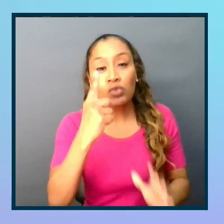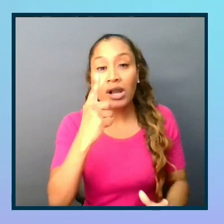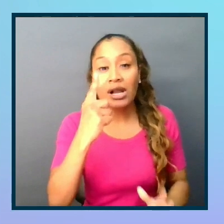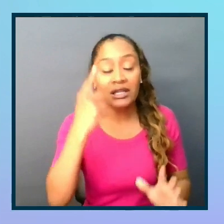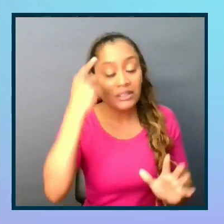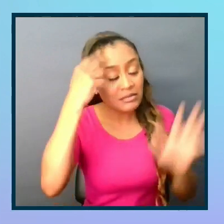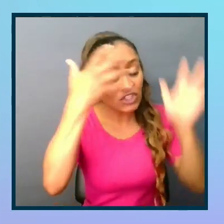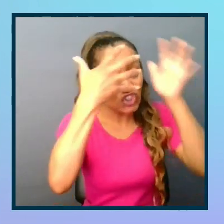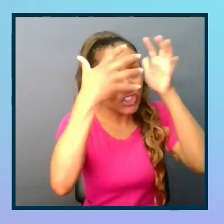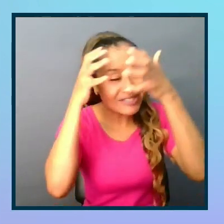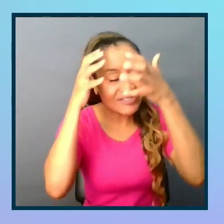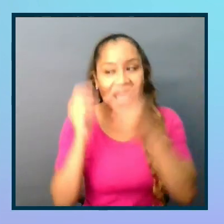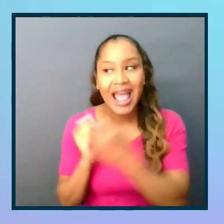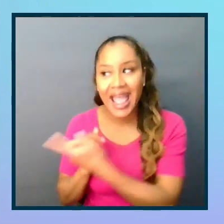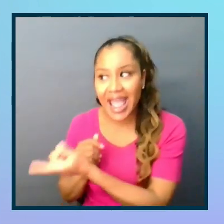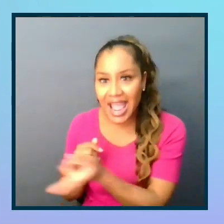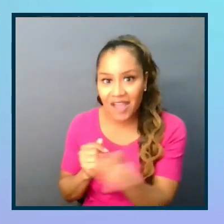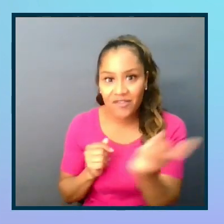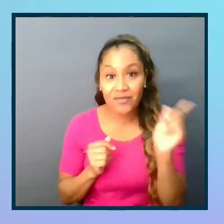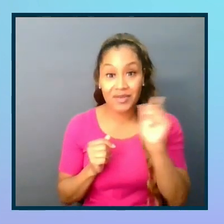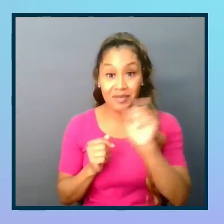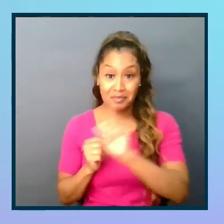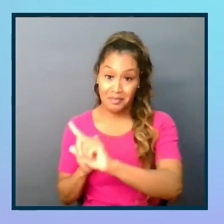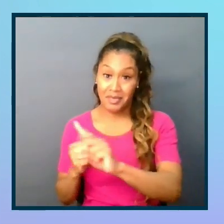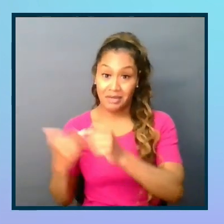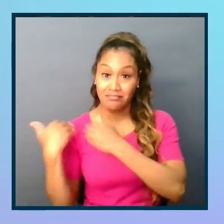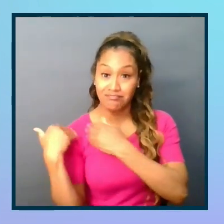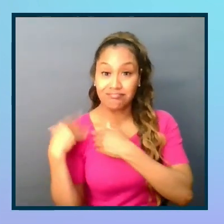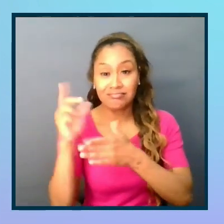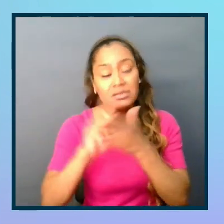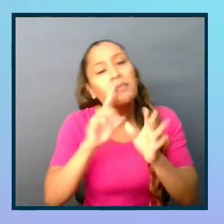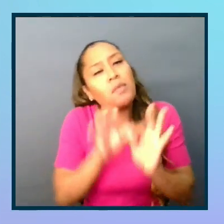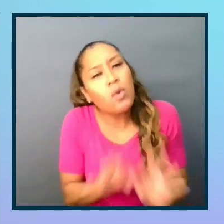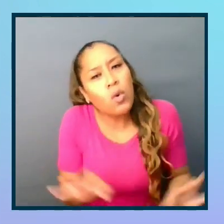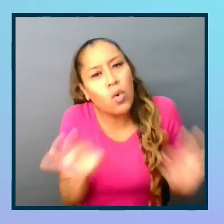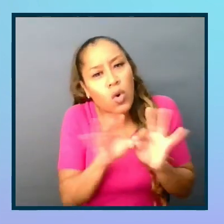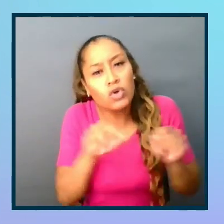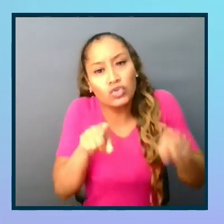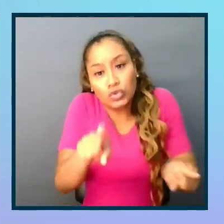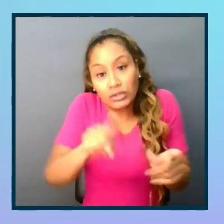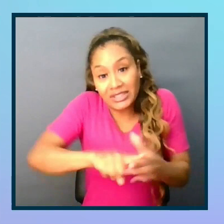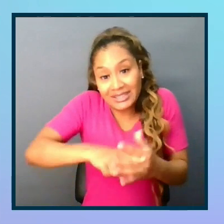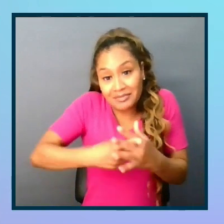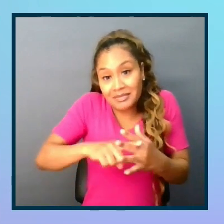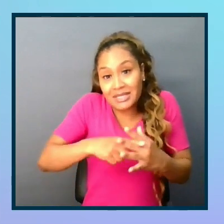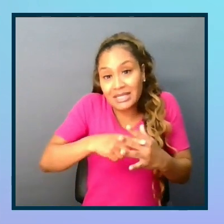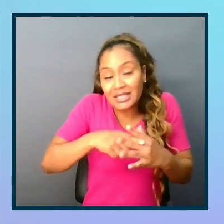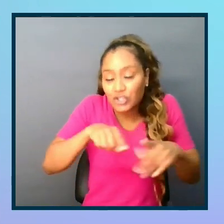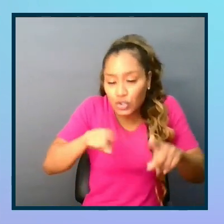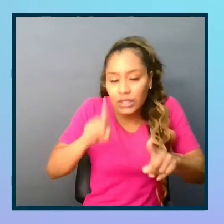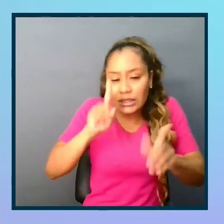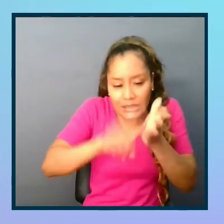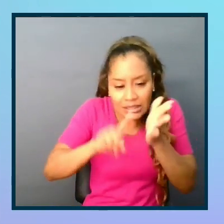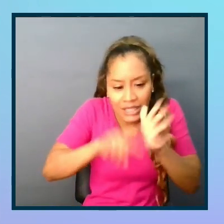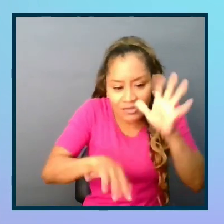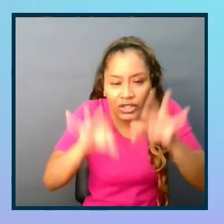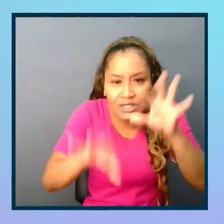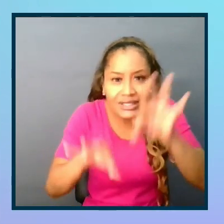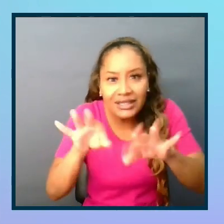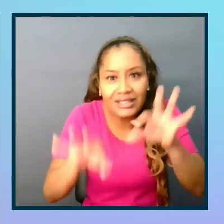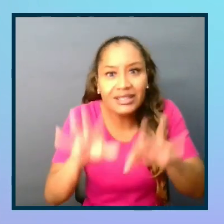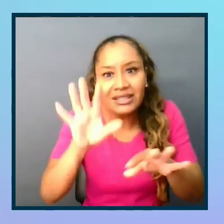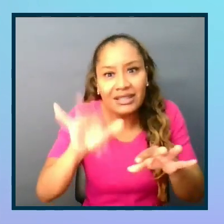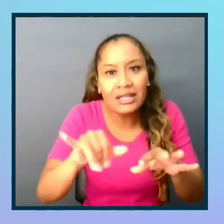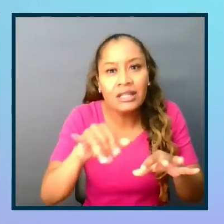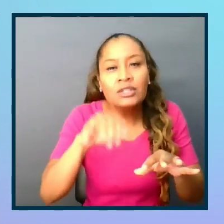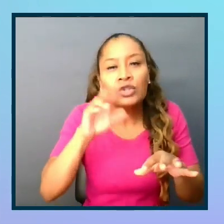is that everybody owns the design. And this is one of the real important reasons why early on in that discovery process, that UCD process, that